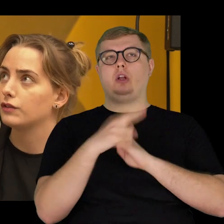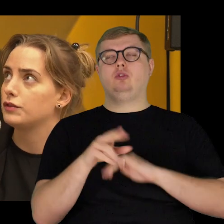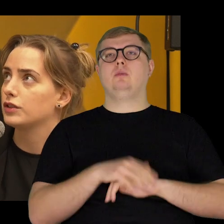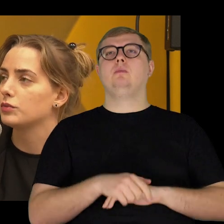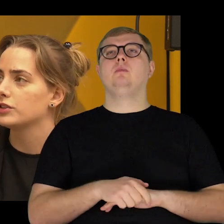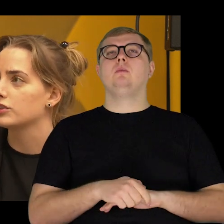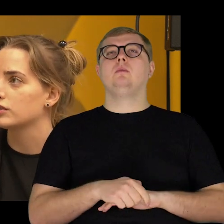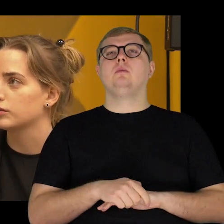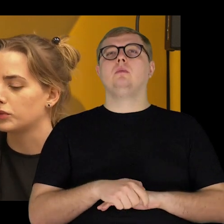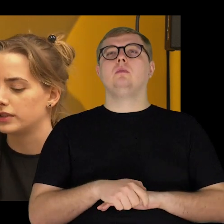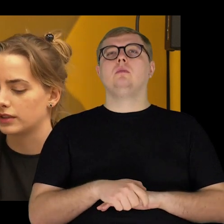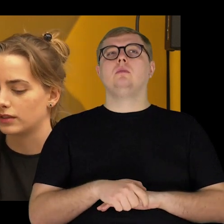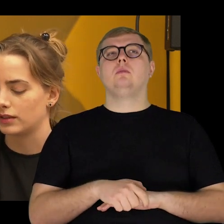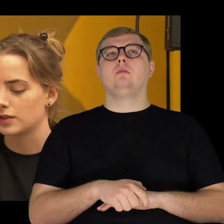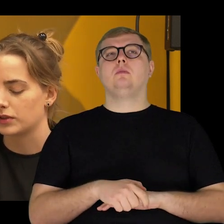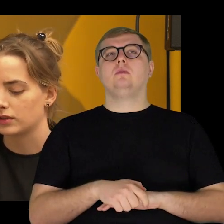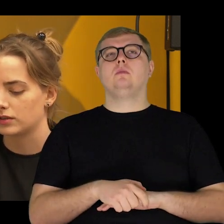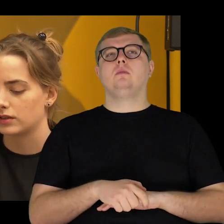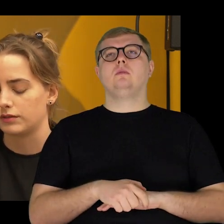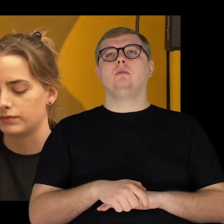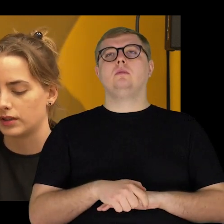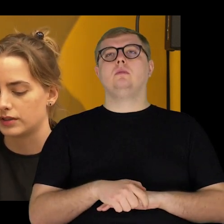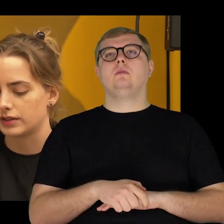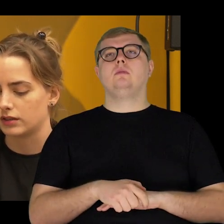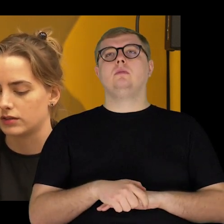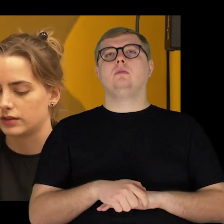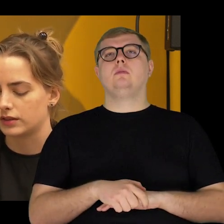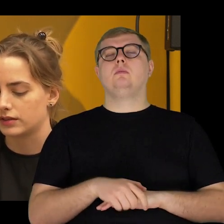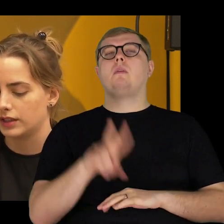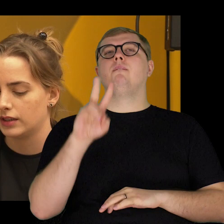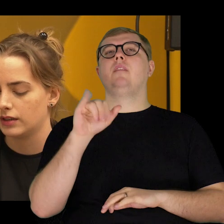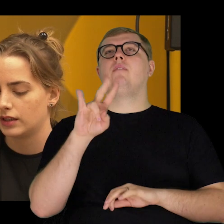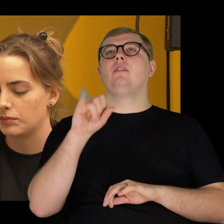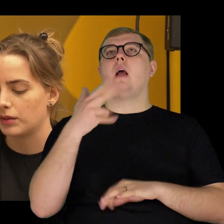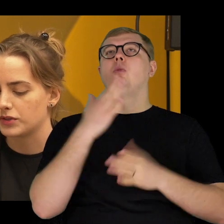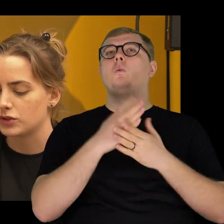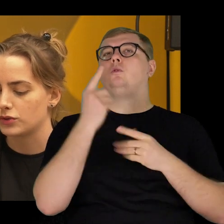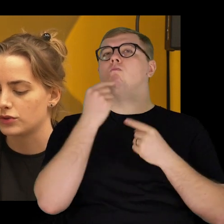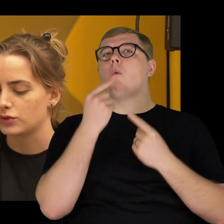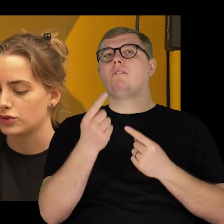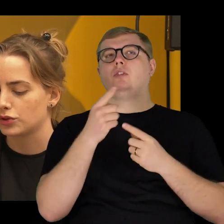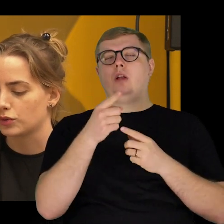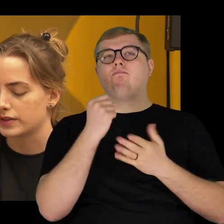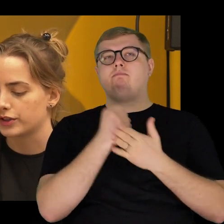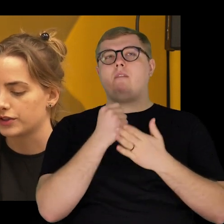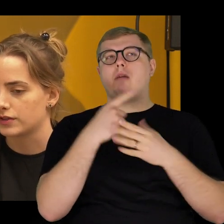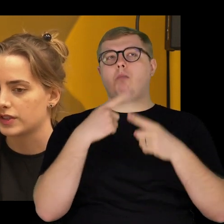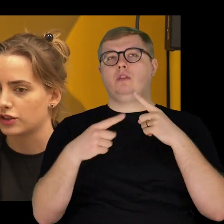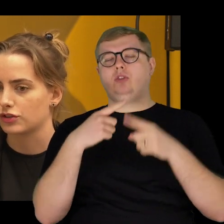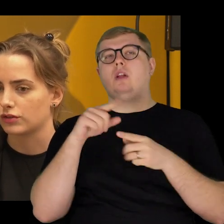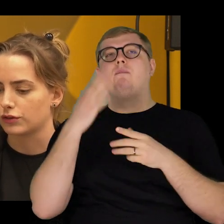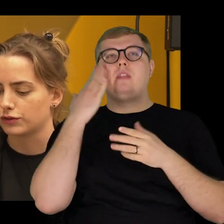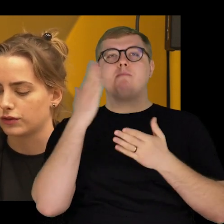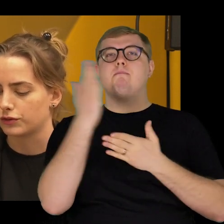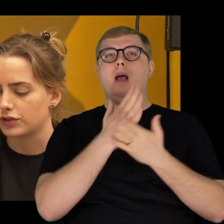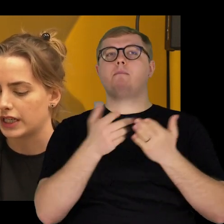Yeah, Vivien, you mentioned a political aspect. I understand that a map is used to show a certain